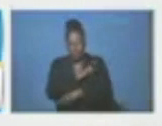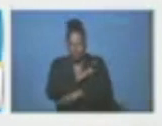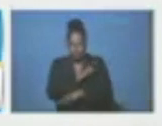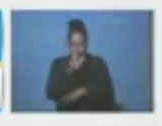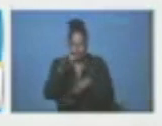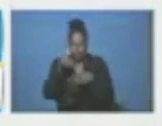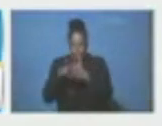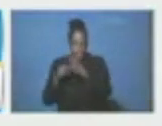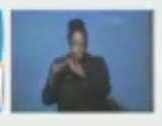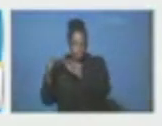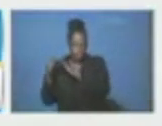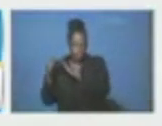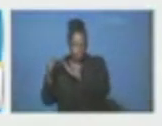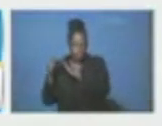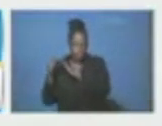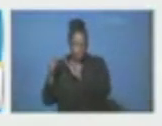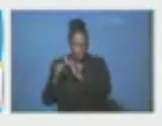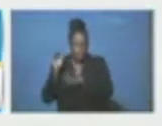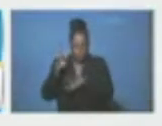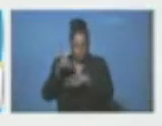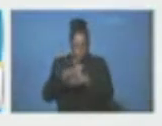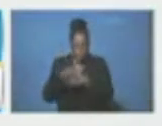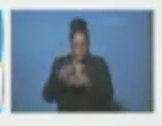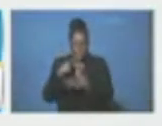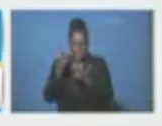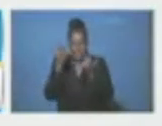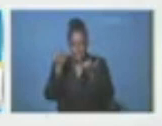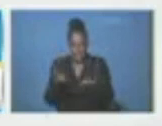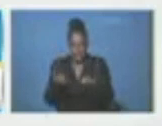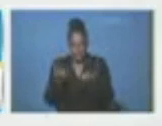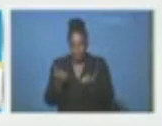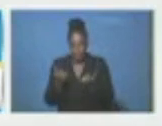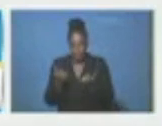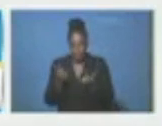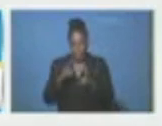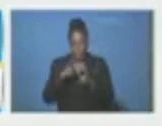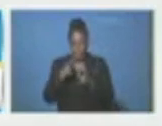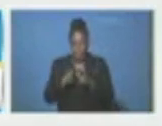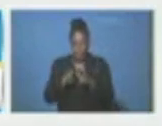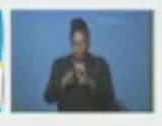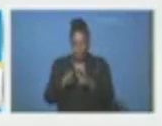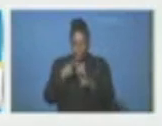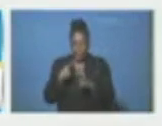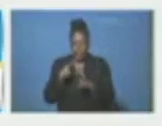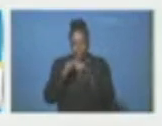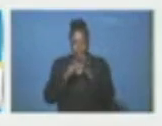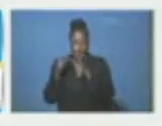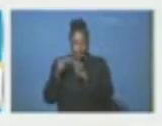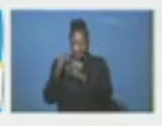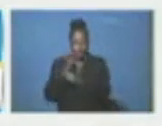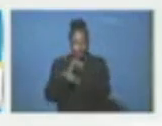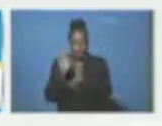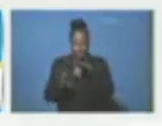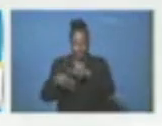their hands on Shop Stewart Campbell's shoulders and said, "Now," and that precipitated the hotel workers walking off the job